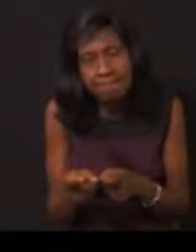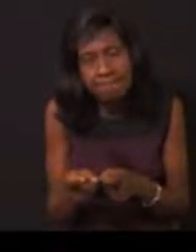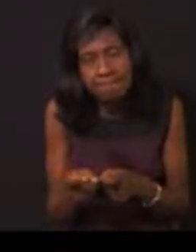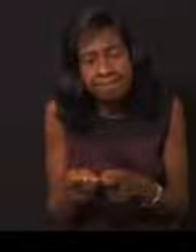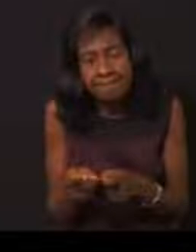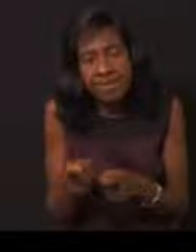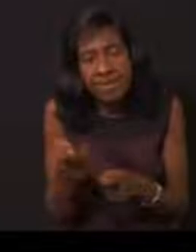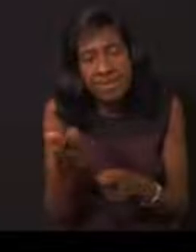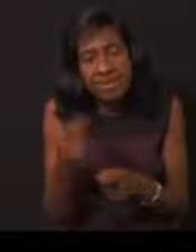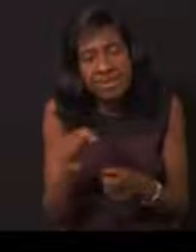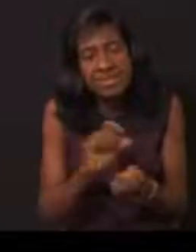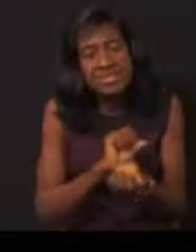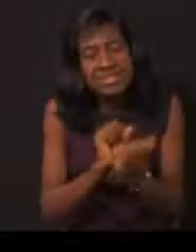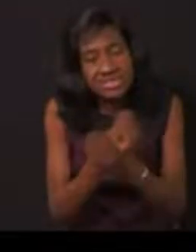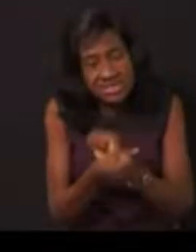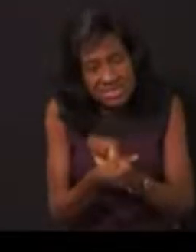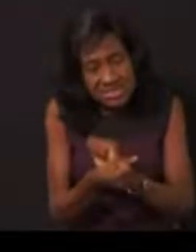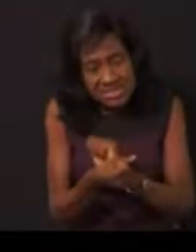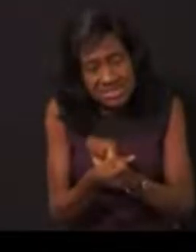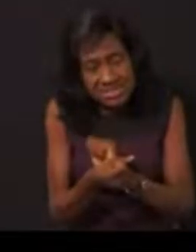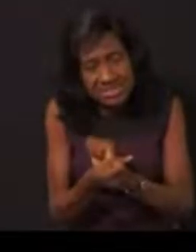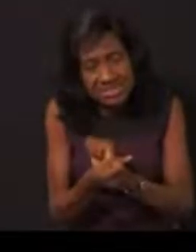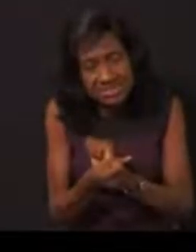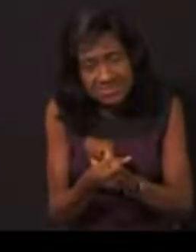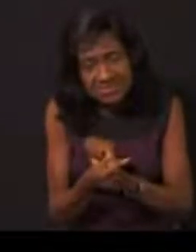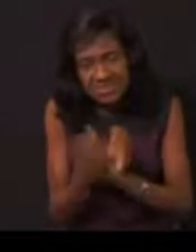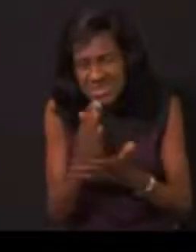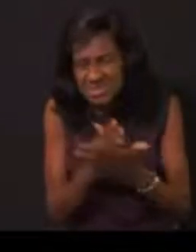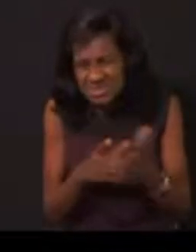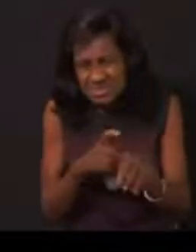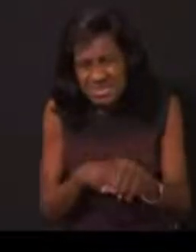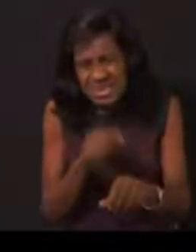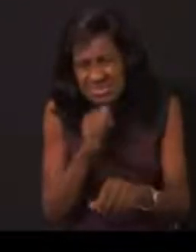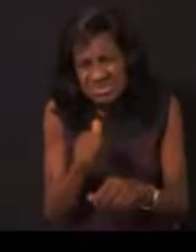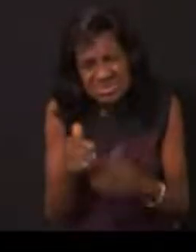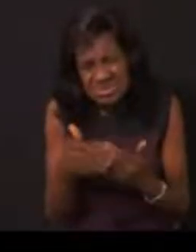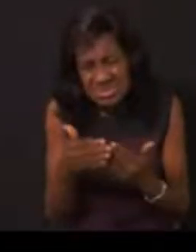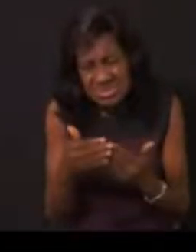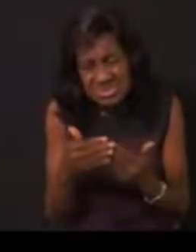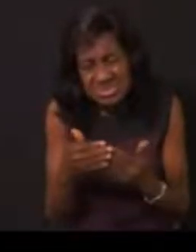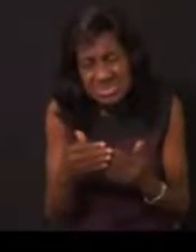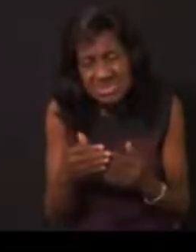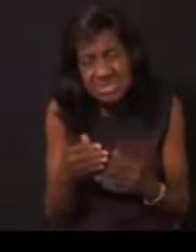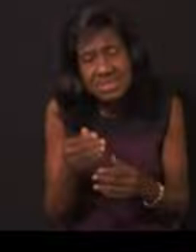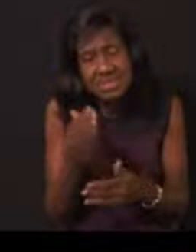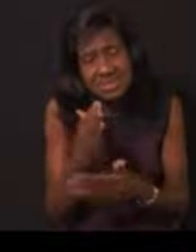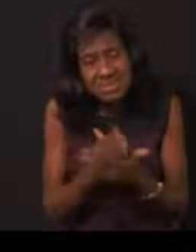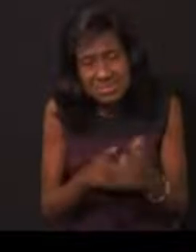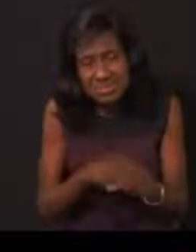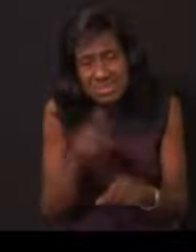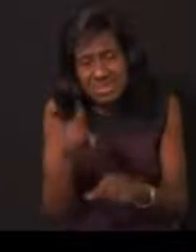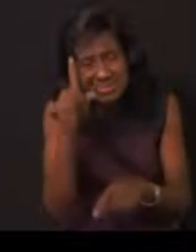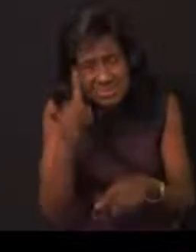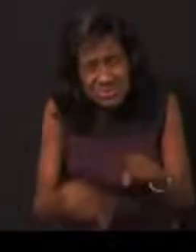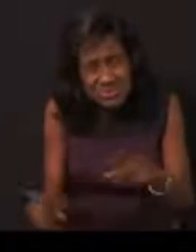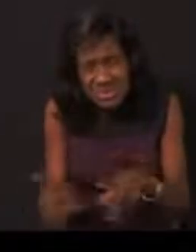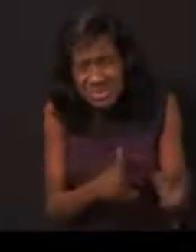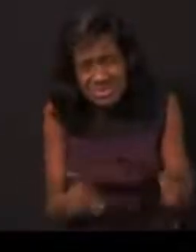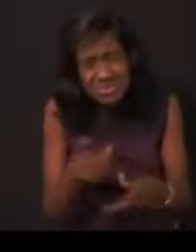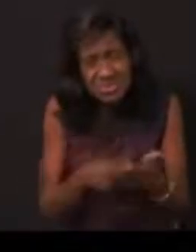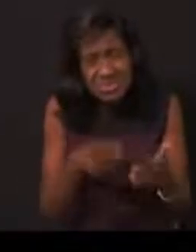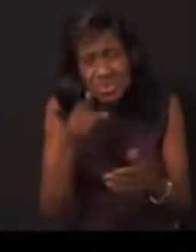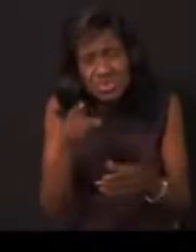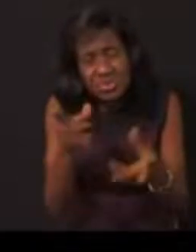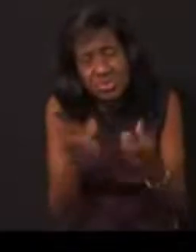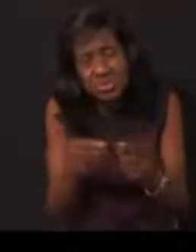Although these changes are at times unsettling and often life-disrupting, we have seen that we